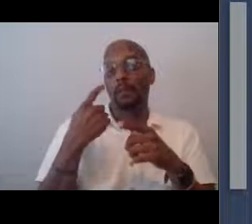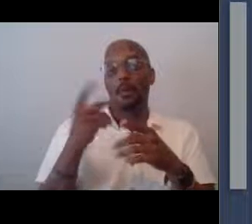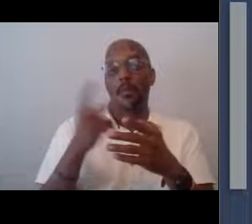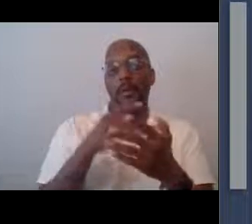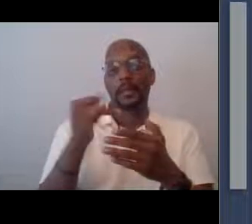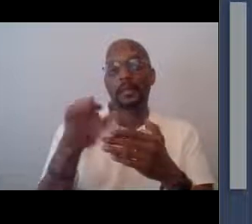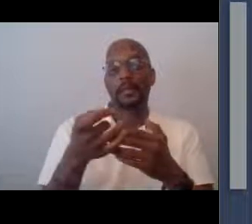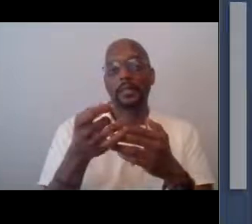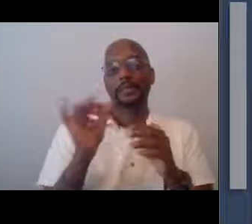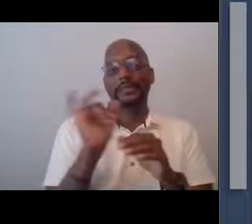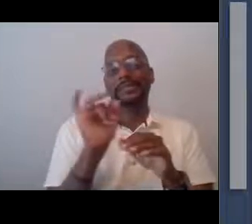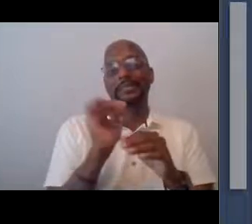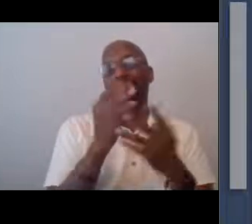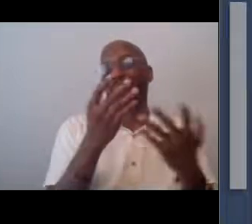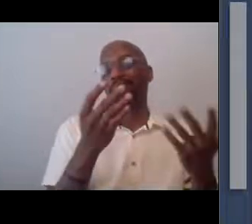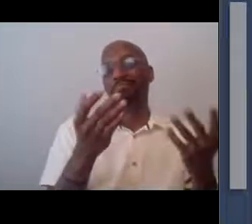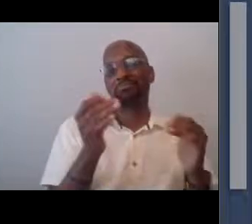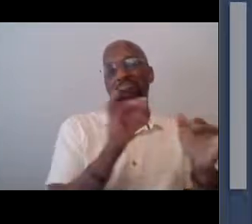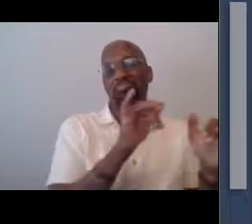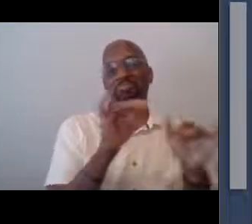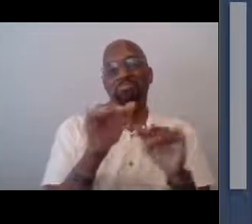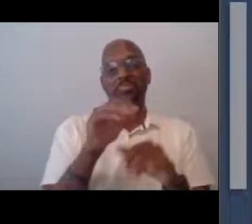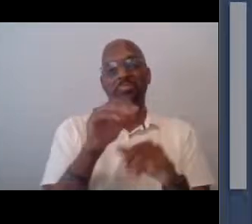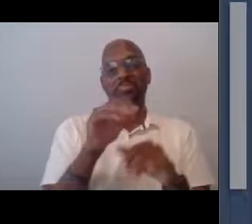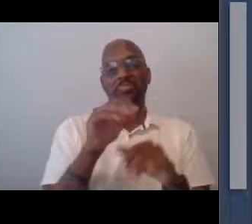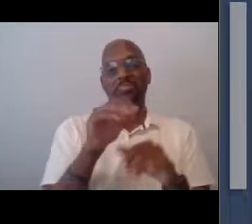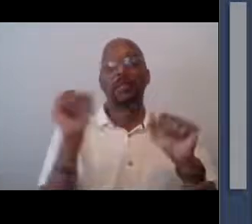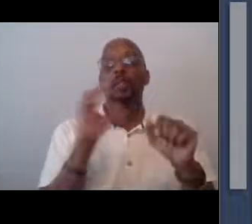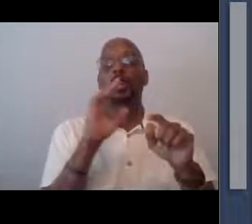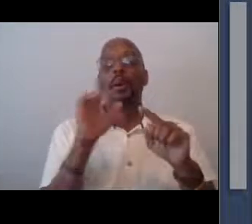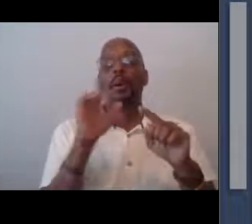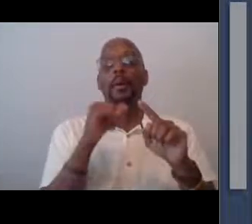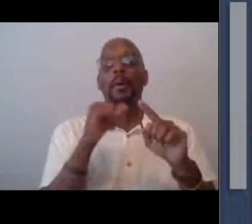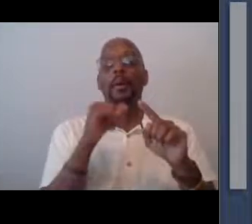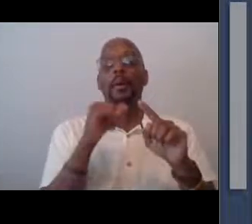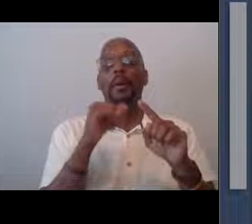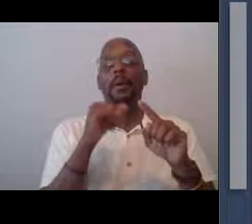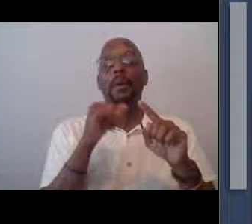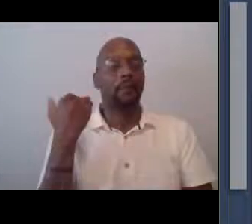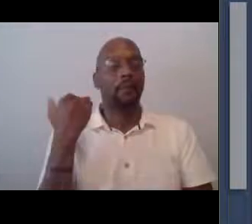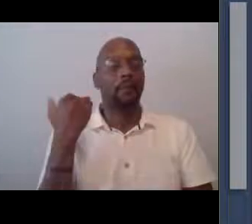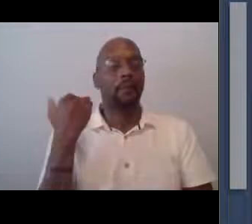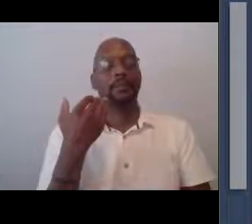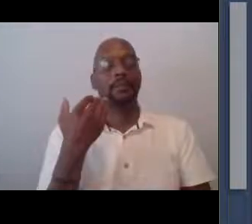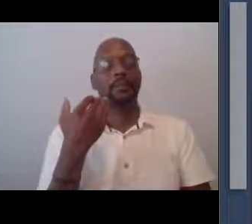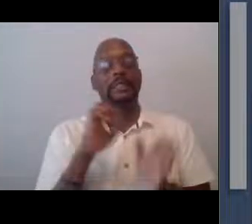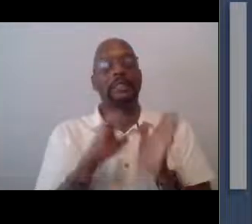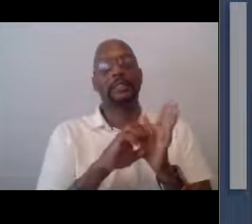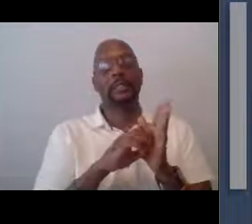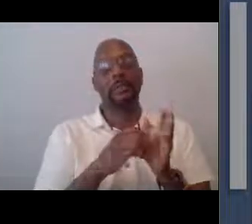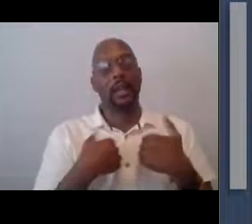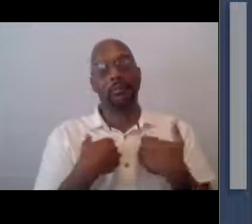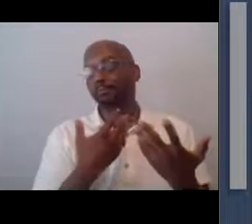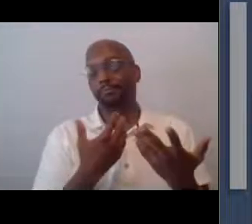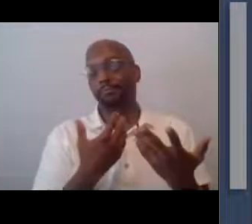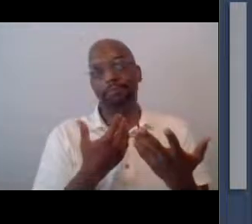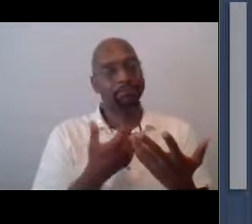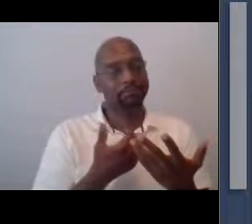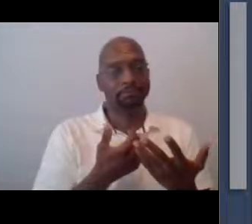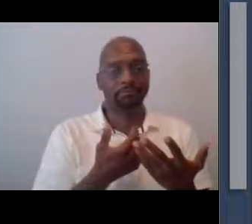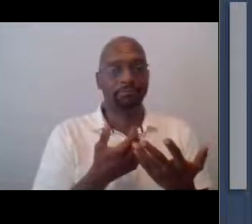So that the president was speaking and was talking about this and wanted to give some examples. And we have, just off the top, there were 3